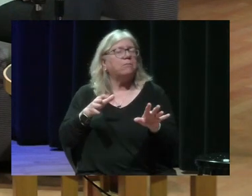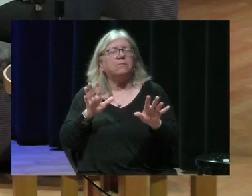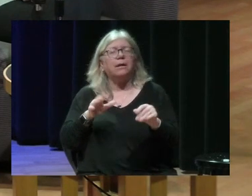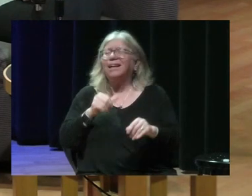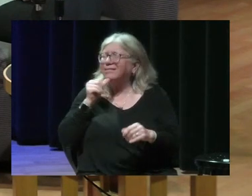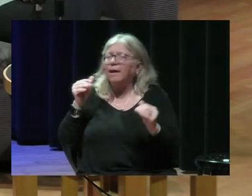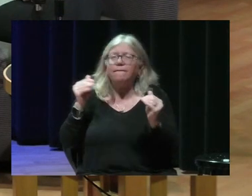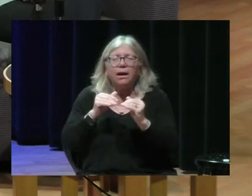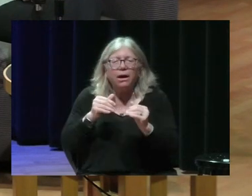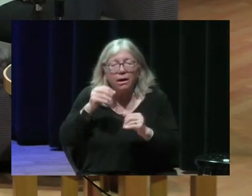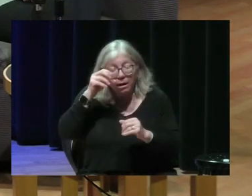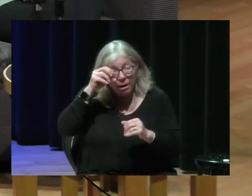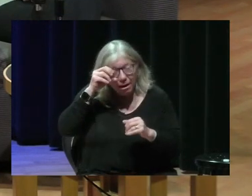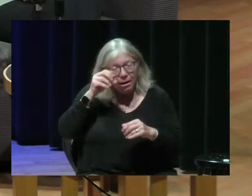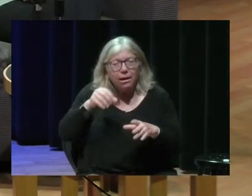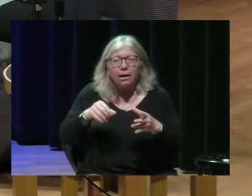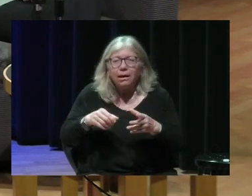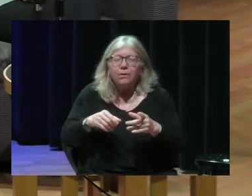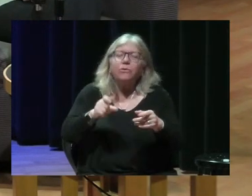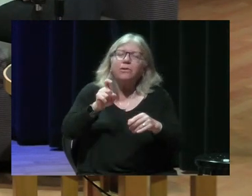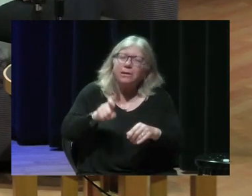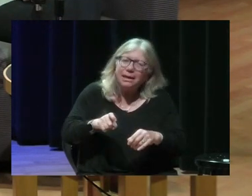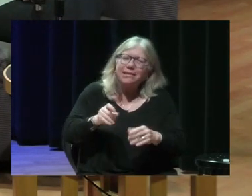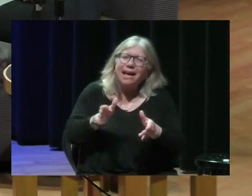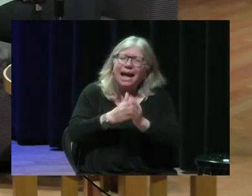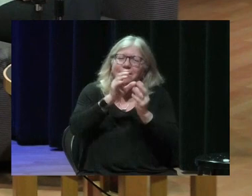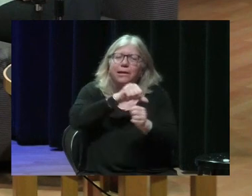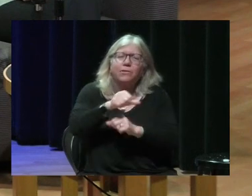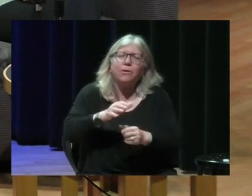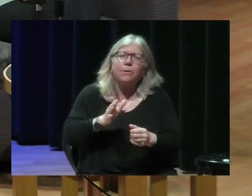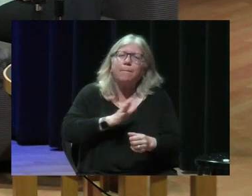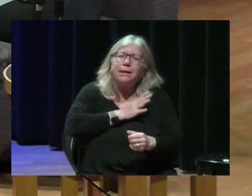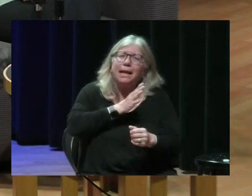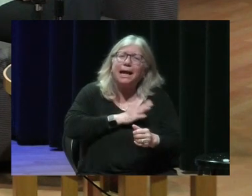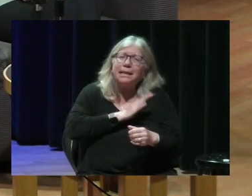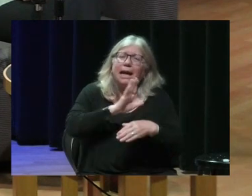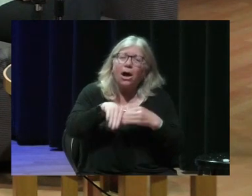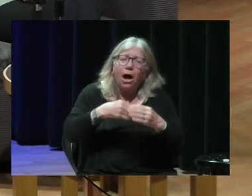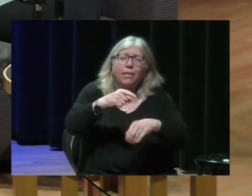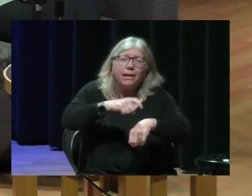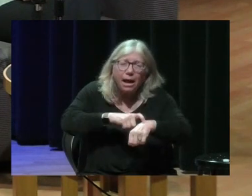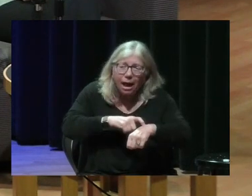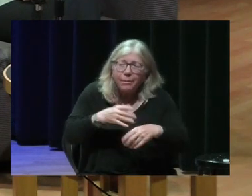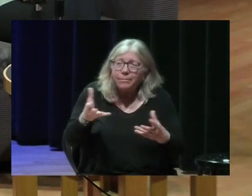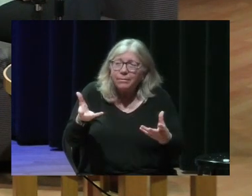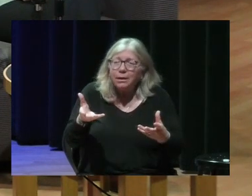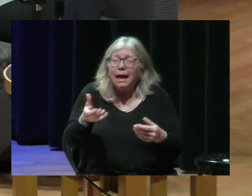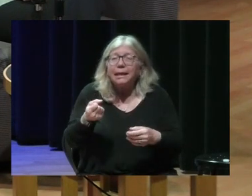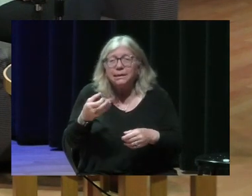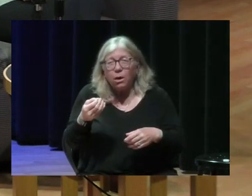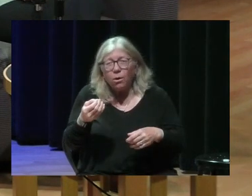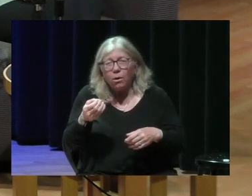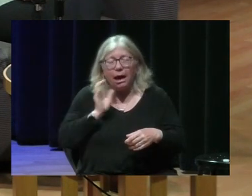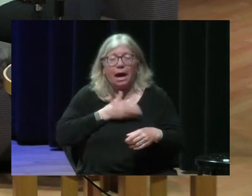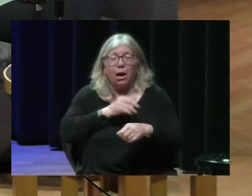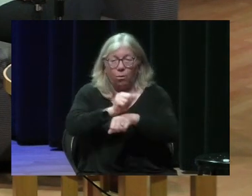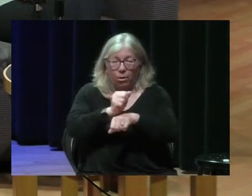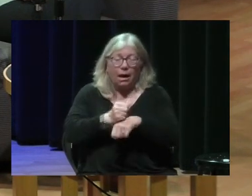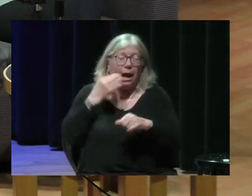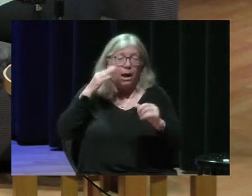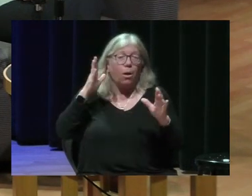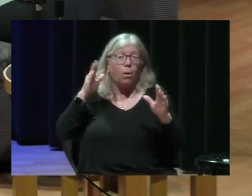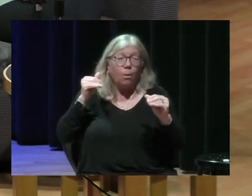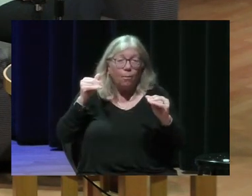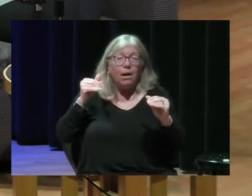fair. We do that to each other politically all the time, all the time. And so our work, I